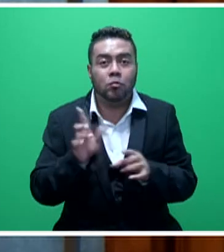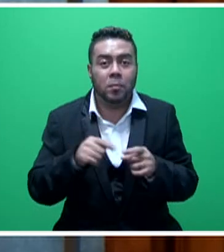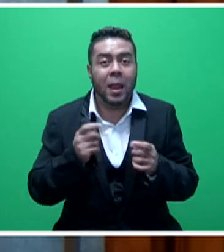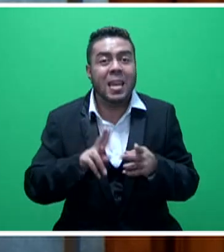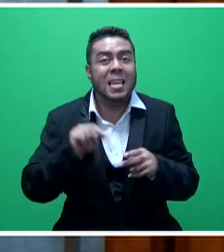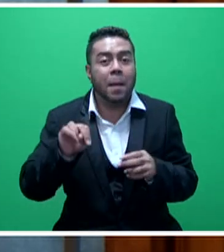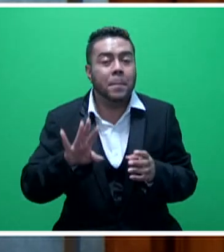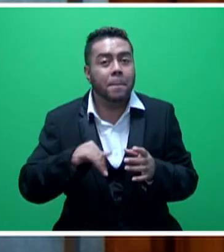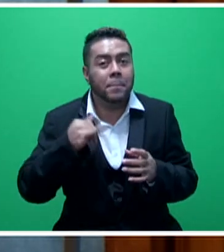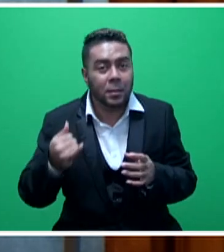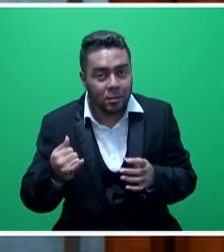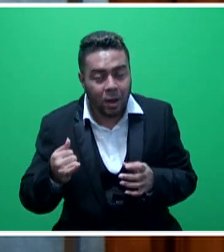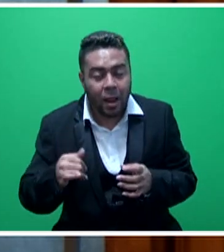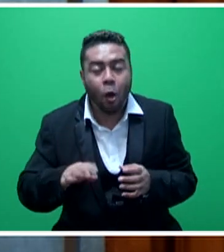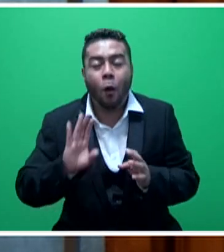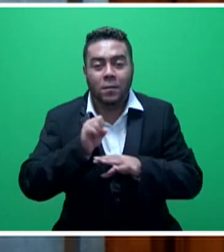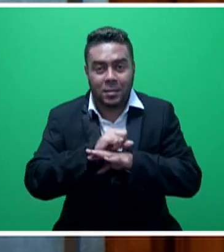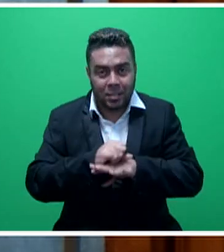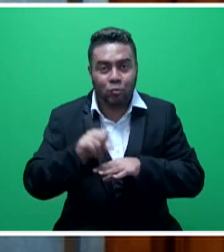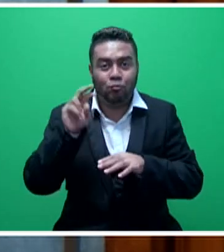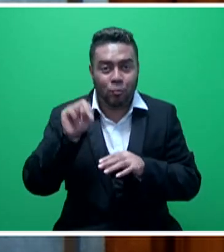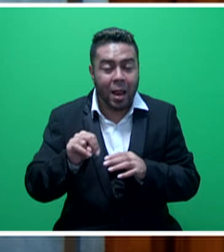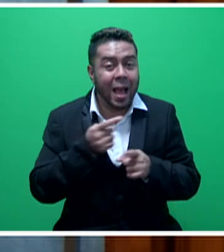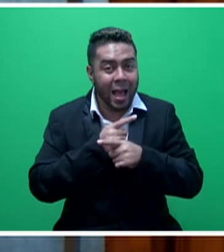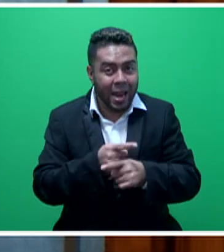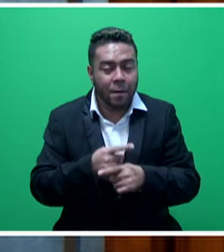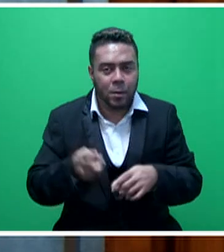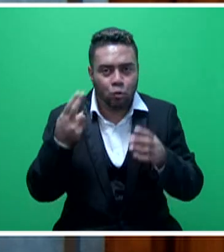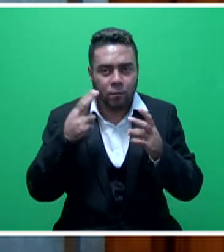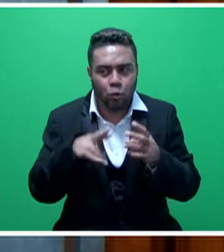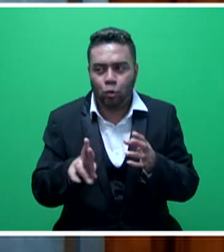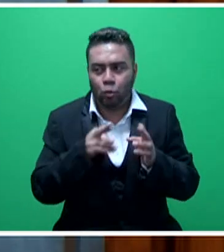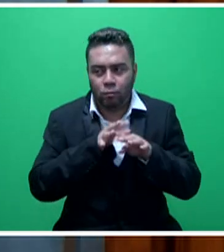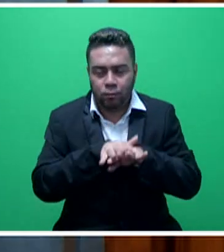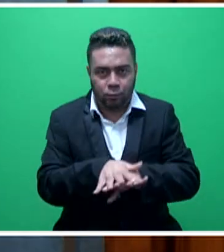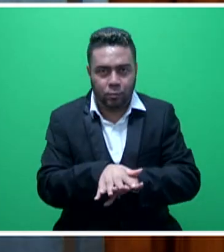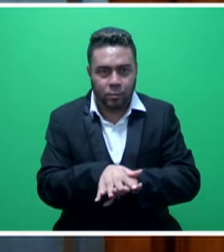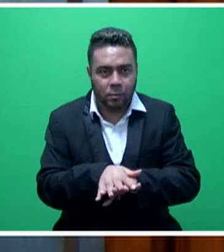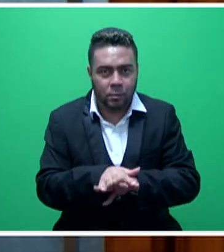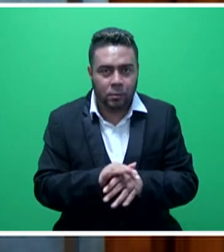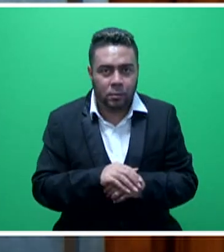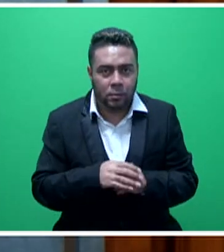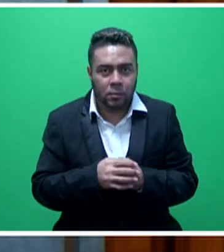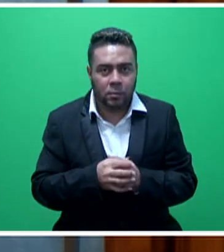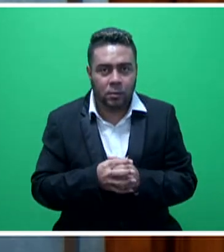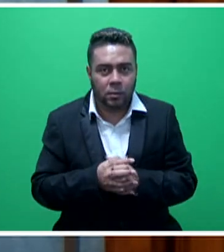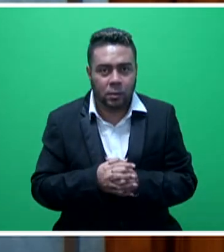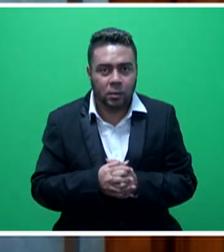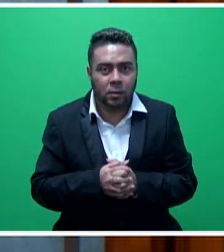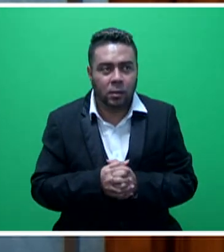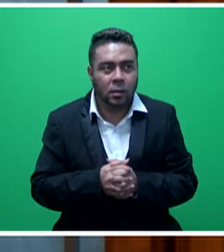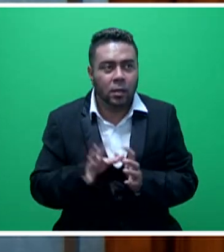the overseas medical treatment guidelines have been reviewed to streamline these processes. The dialysis